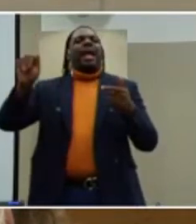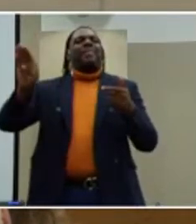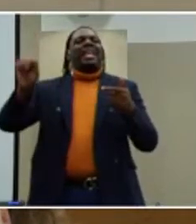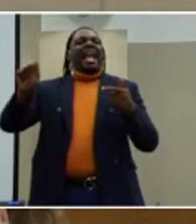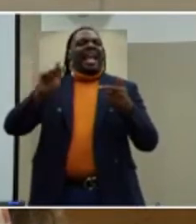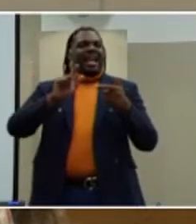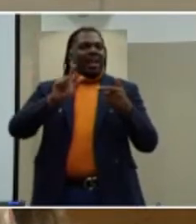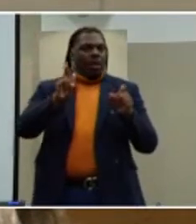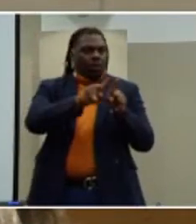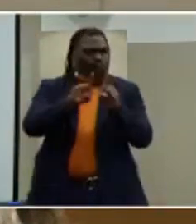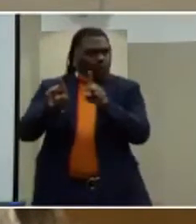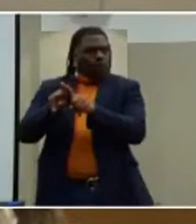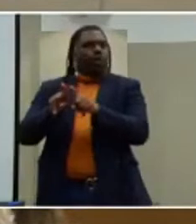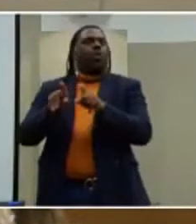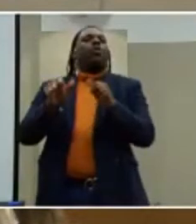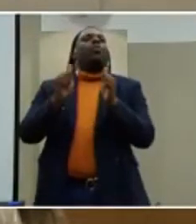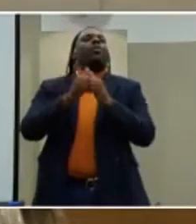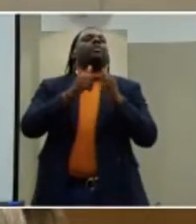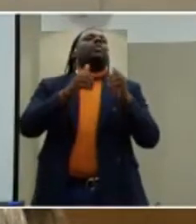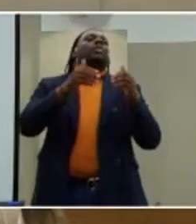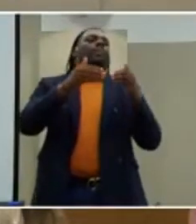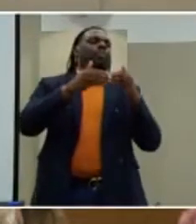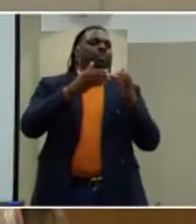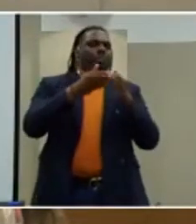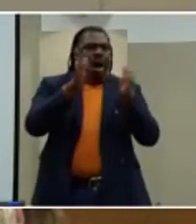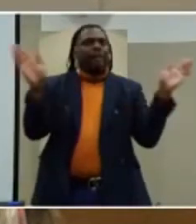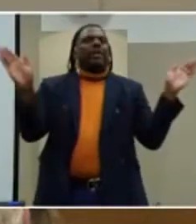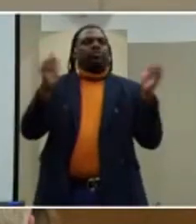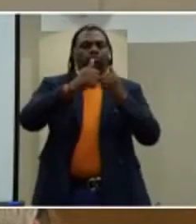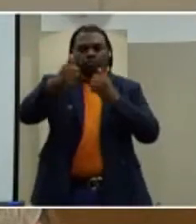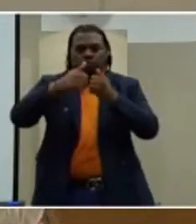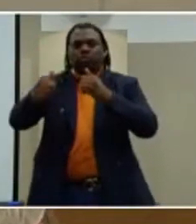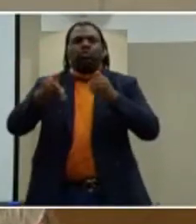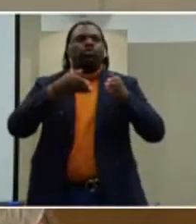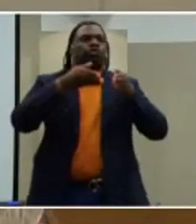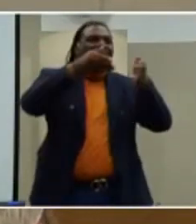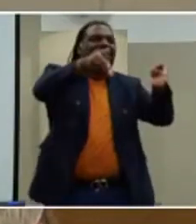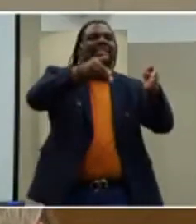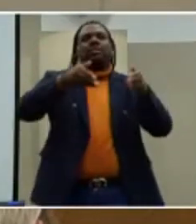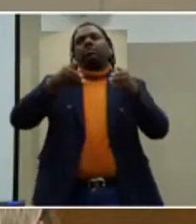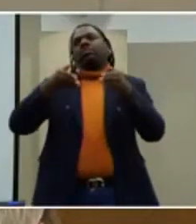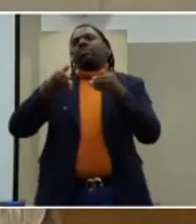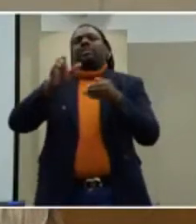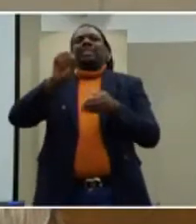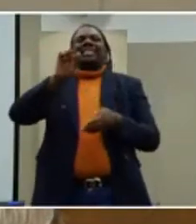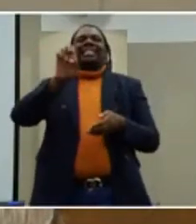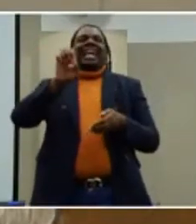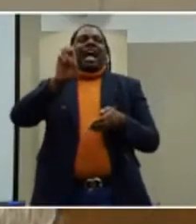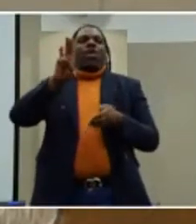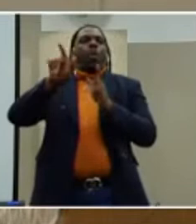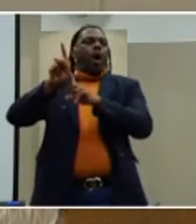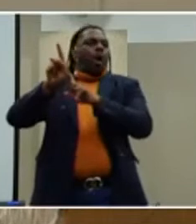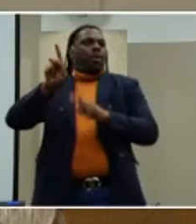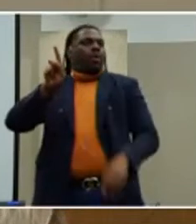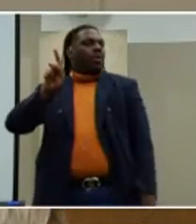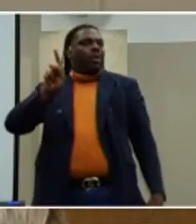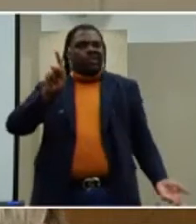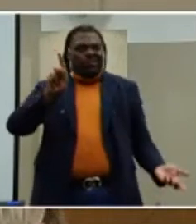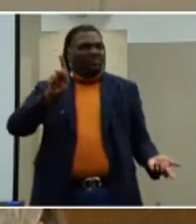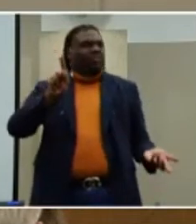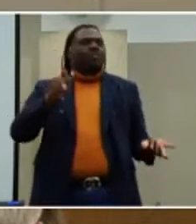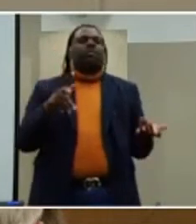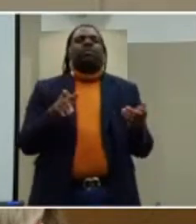covered pedestrian facilities in the public rights-of-way, streets and sidewalks, for example, minimum width,